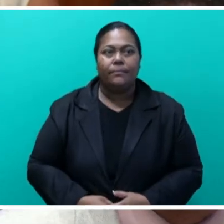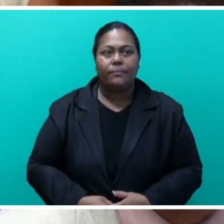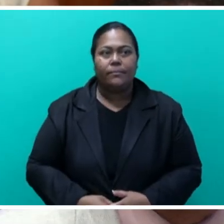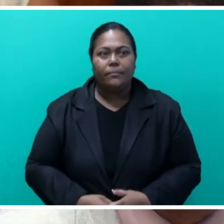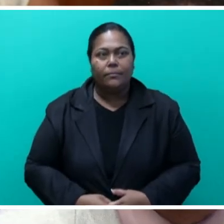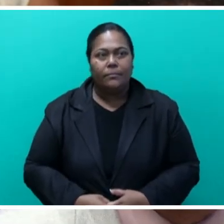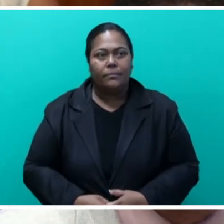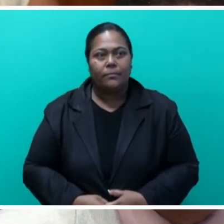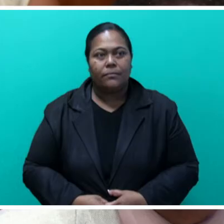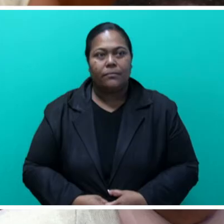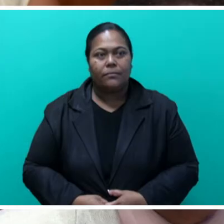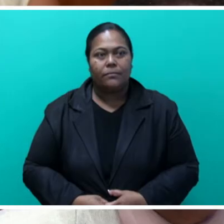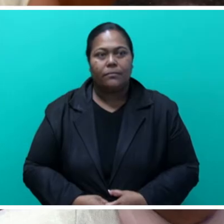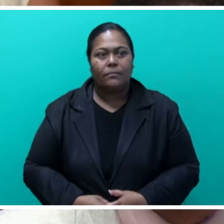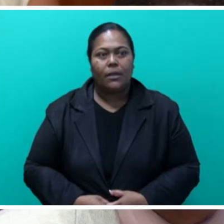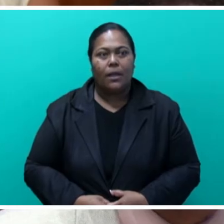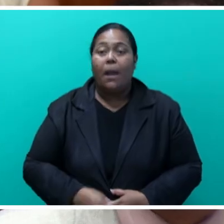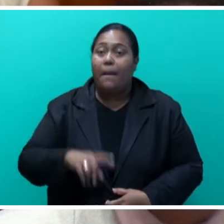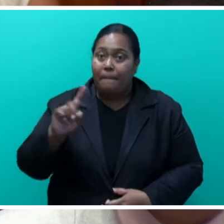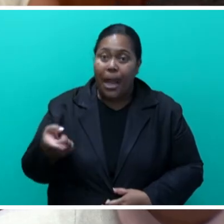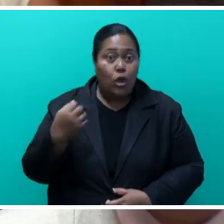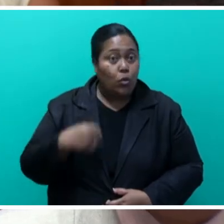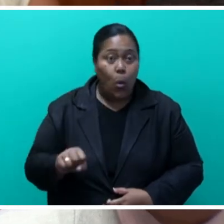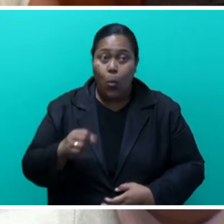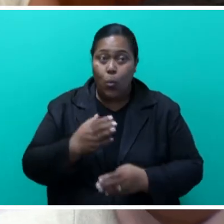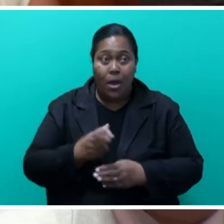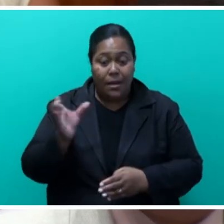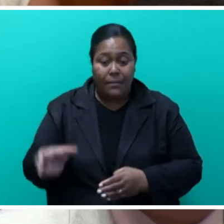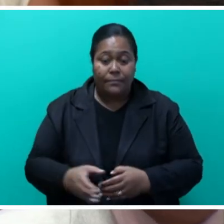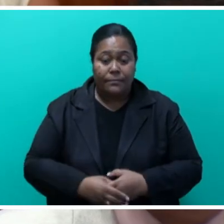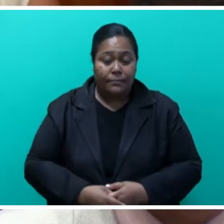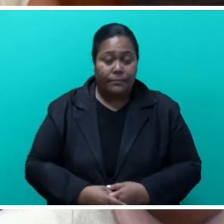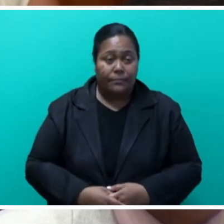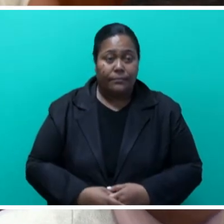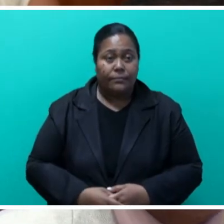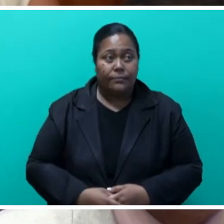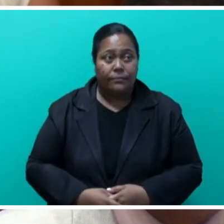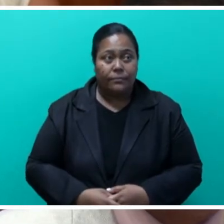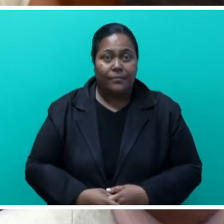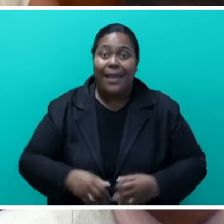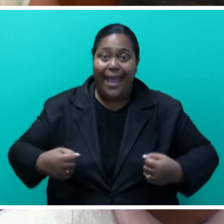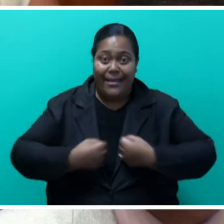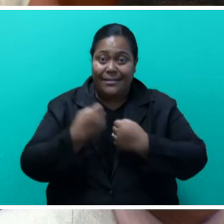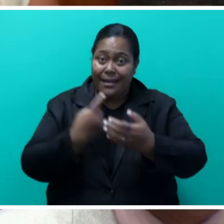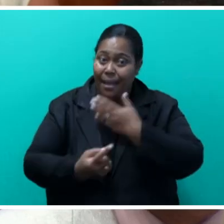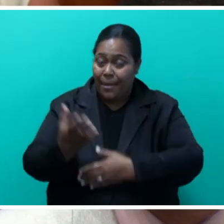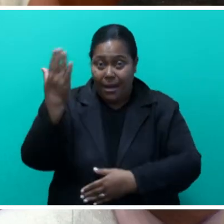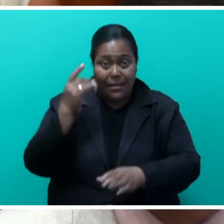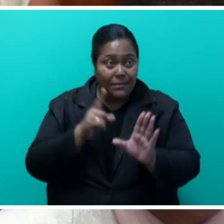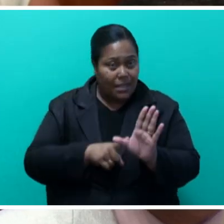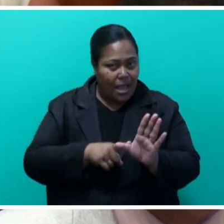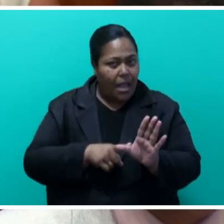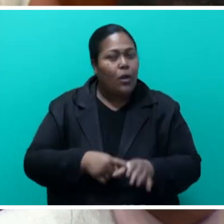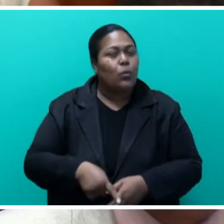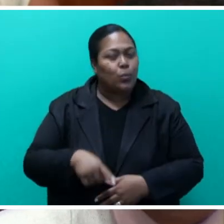sir, unfortunately, non-workers, and in this case the victims of the accident, can only seek